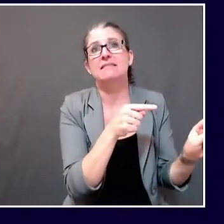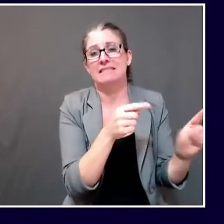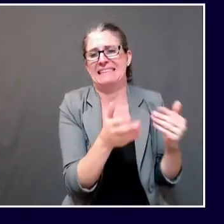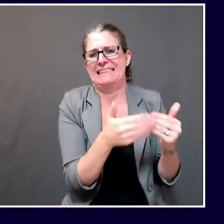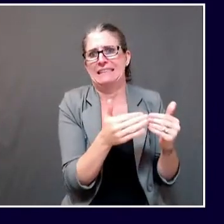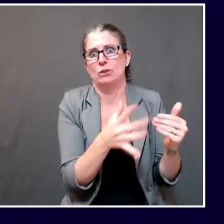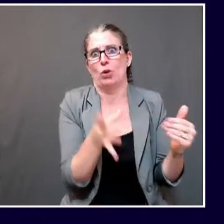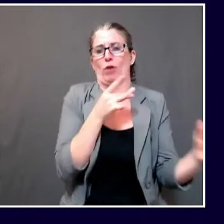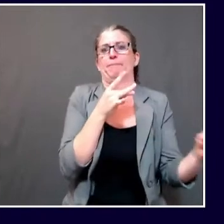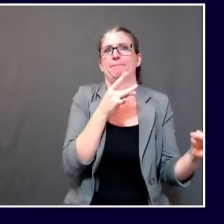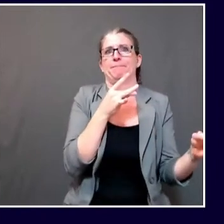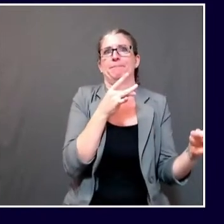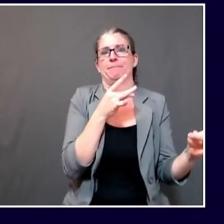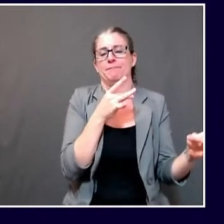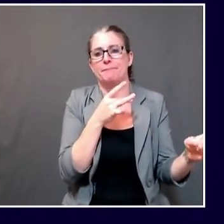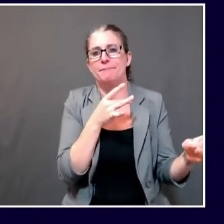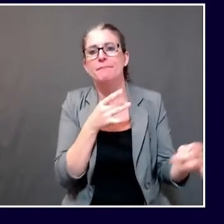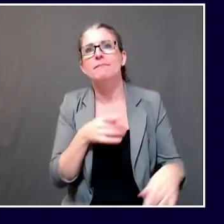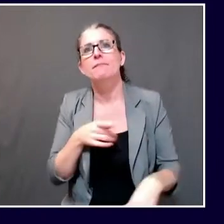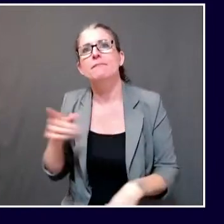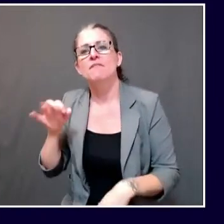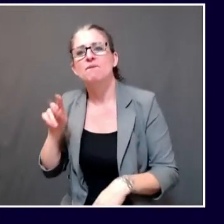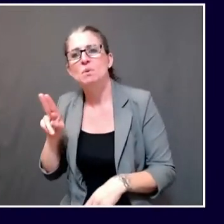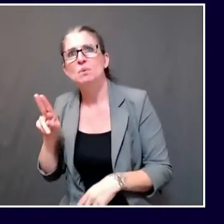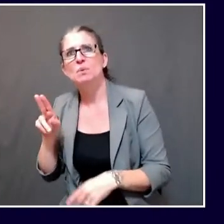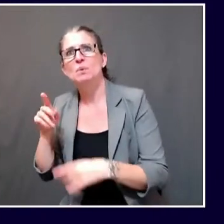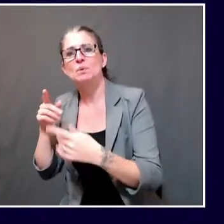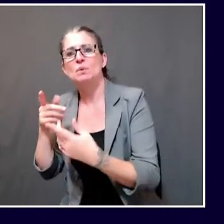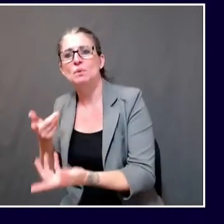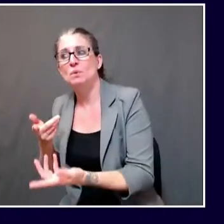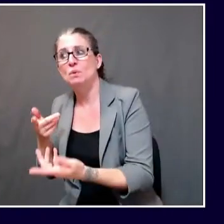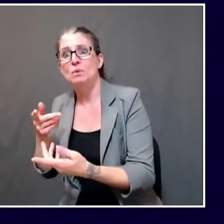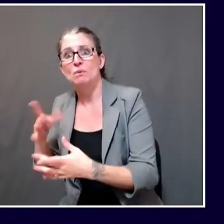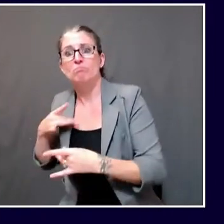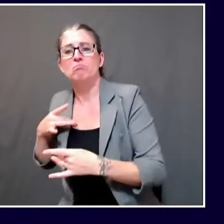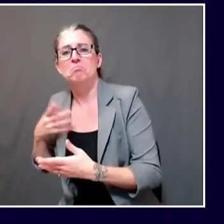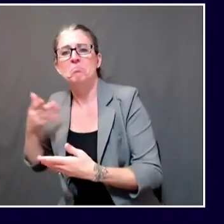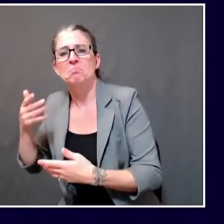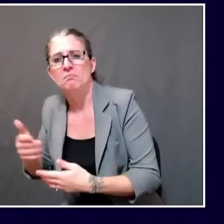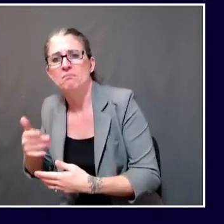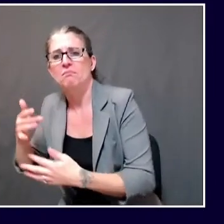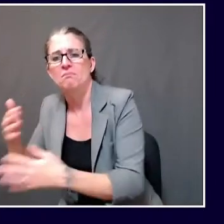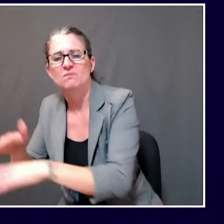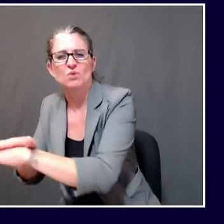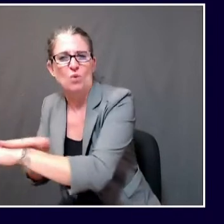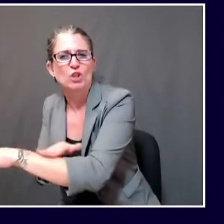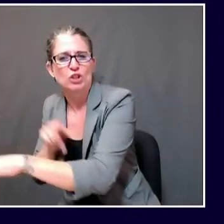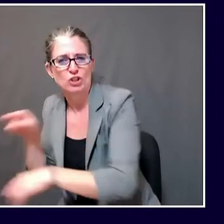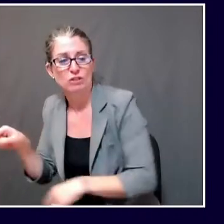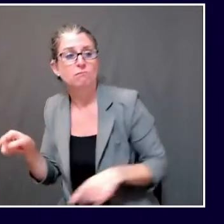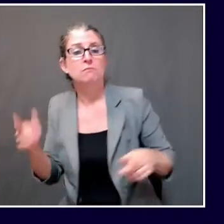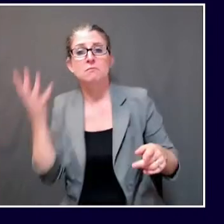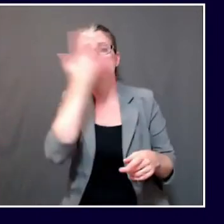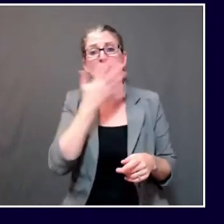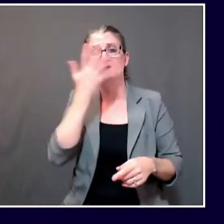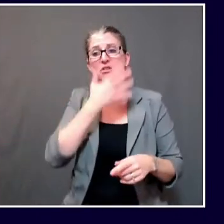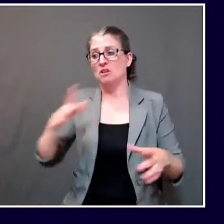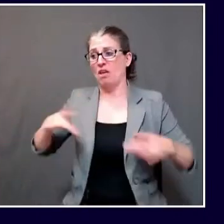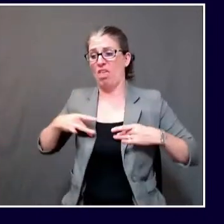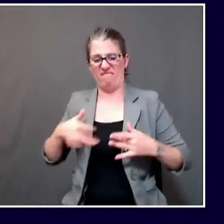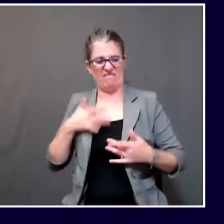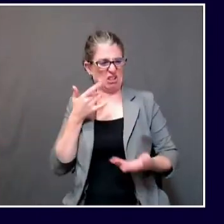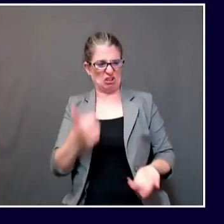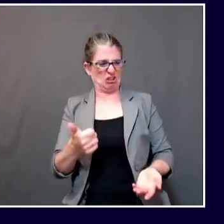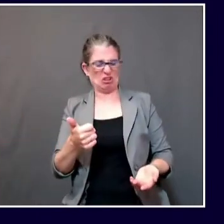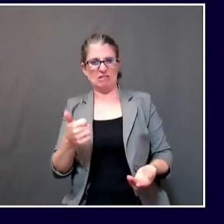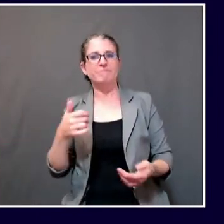similar, and the same systems, the same conditions environmentally that can generate high levels of COVID-19 transmission,